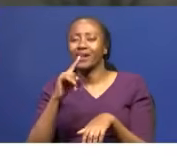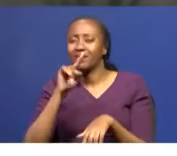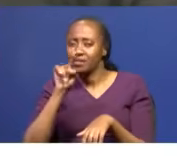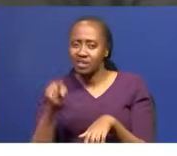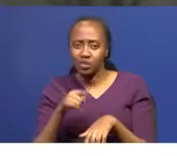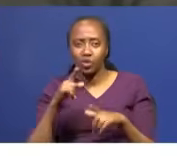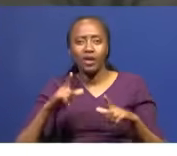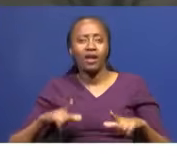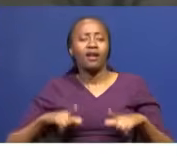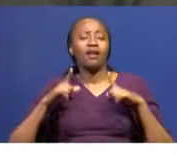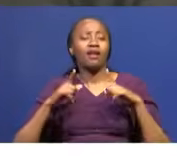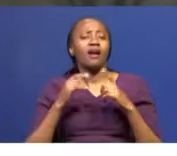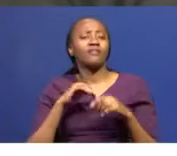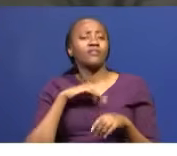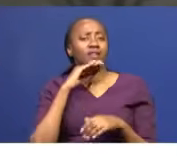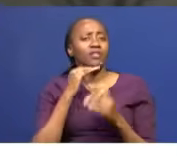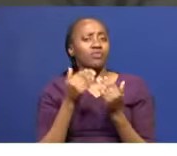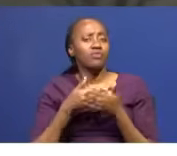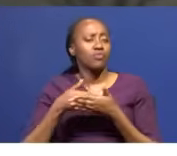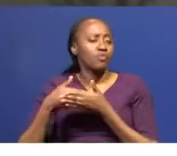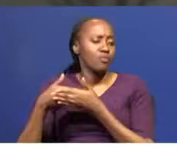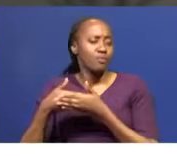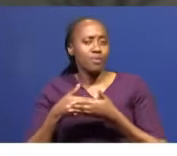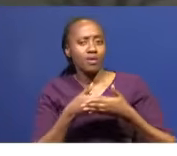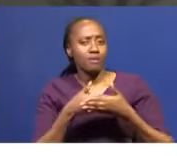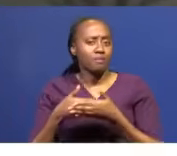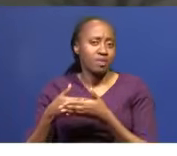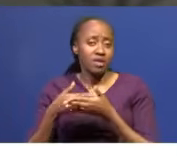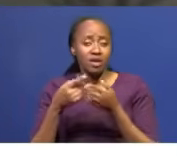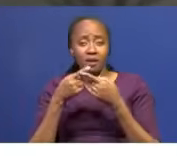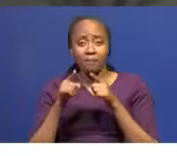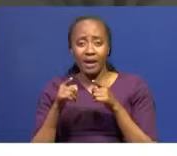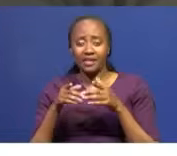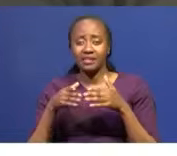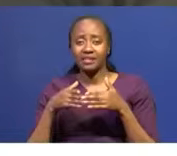births. Dr. Edward Serem, head of the Reproductive,